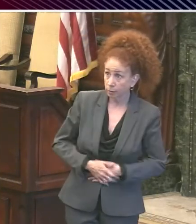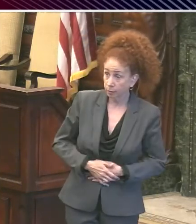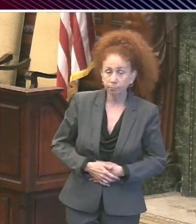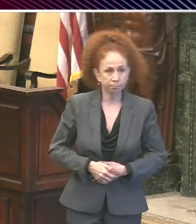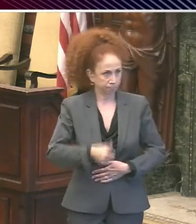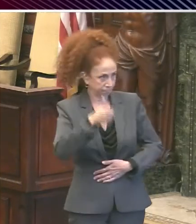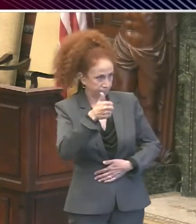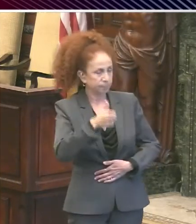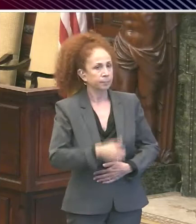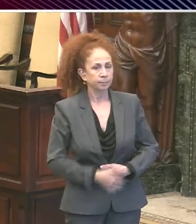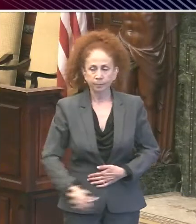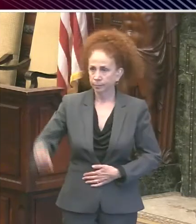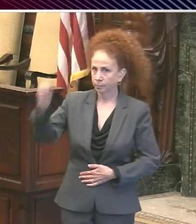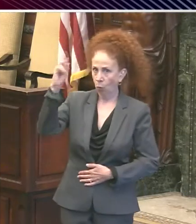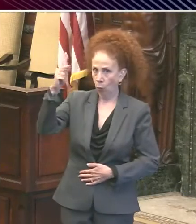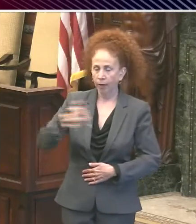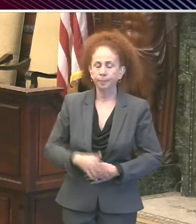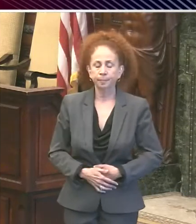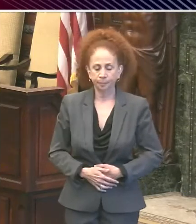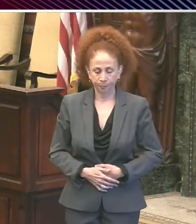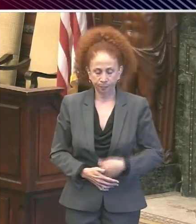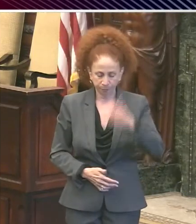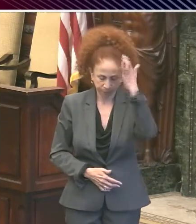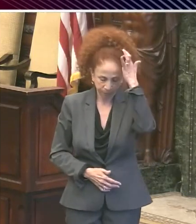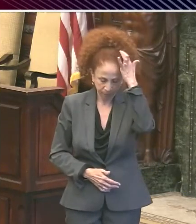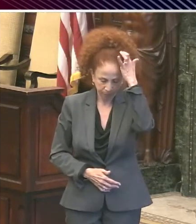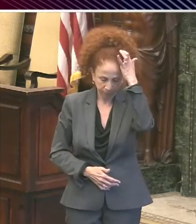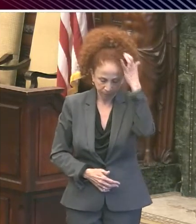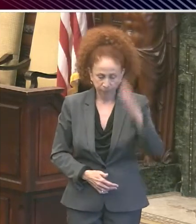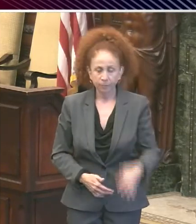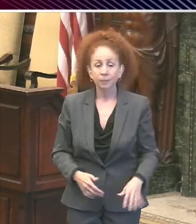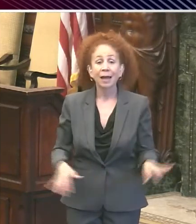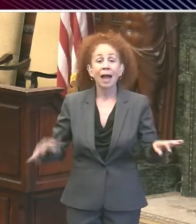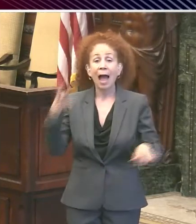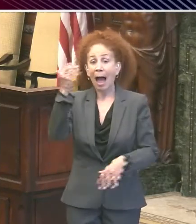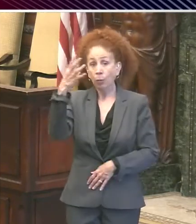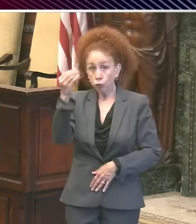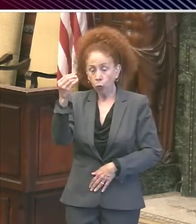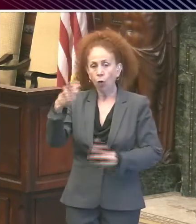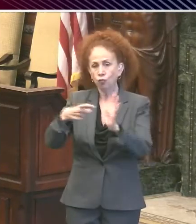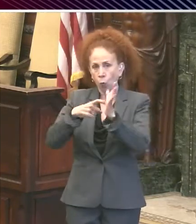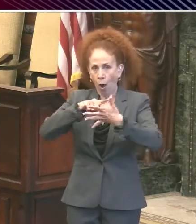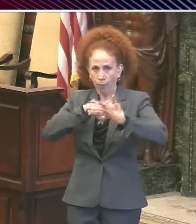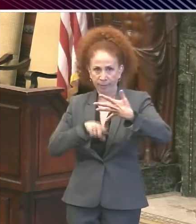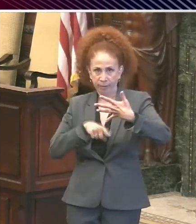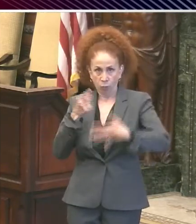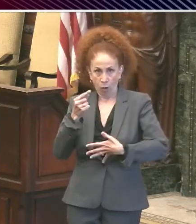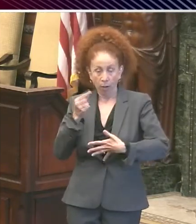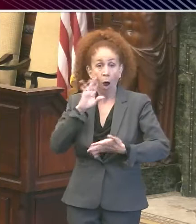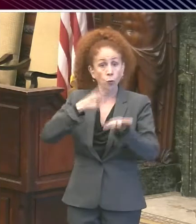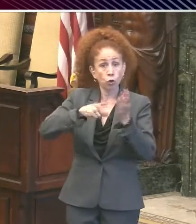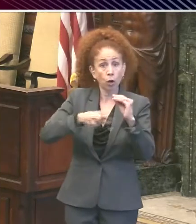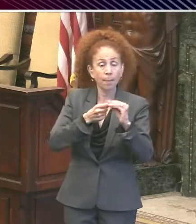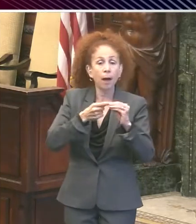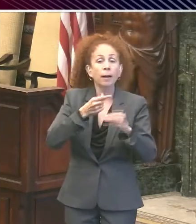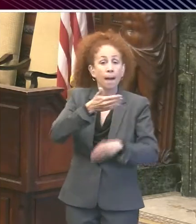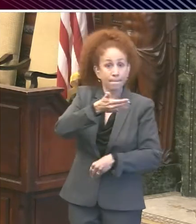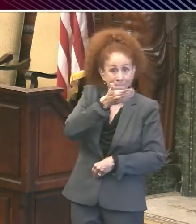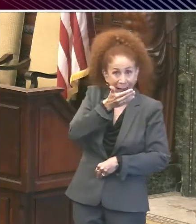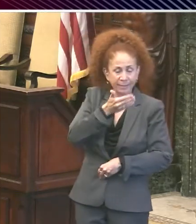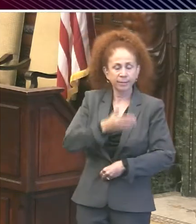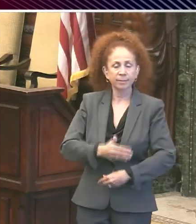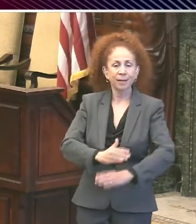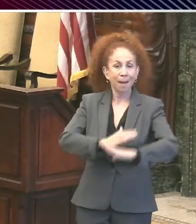We're good to go. All right. So just key outdoor dining requirements. I want to talk about masks,